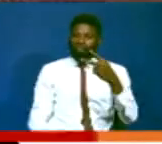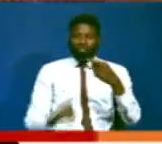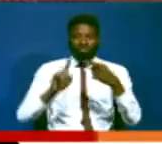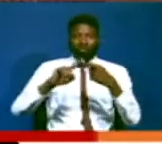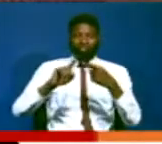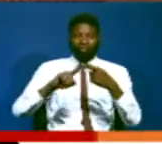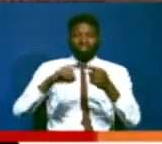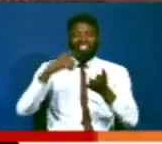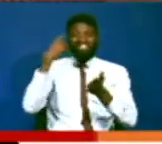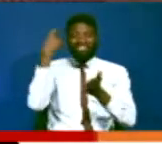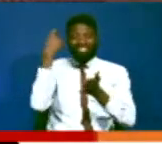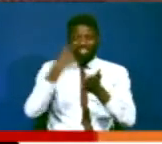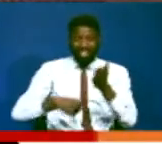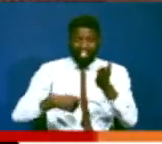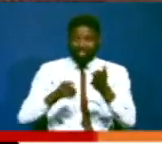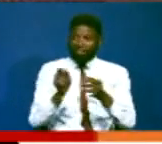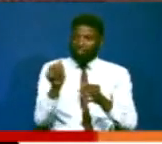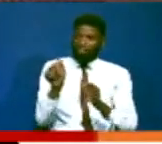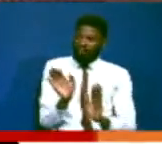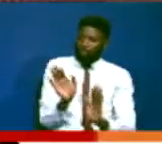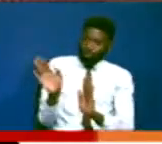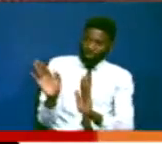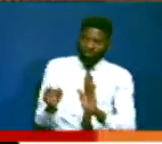is the avoidance of tax. And there is also